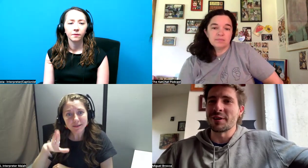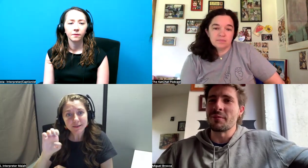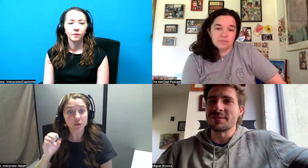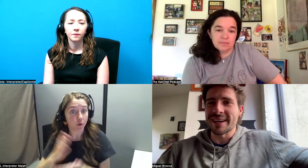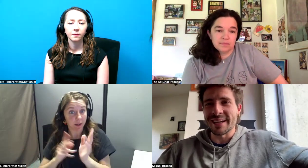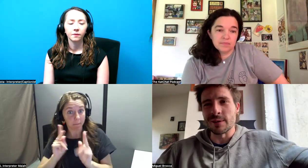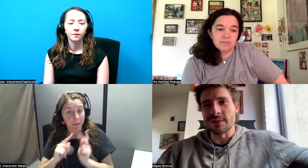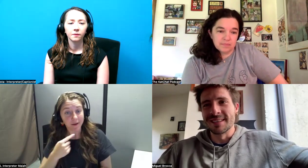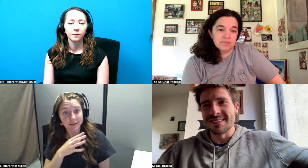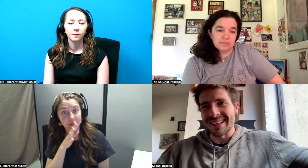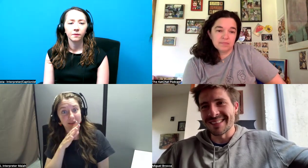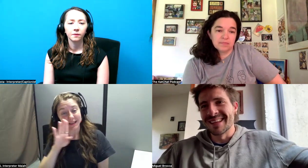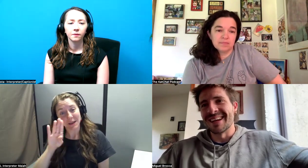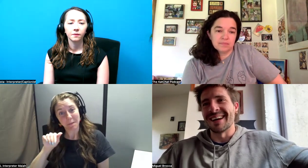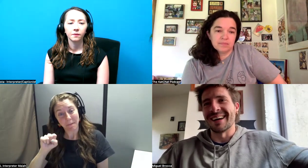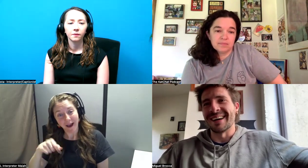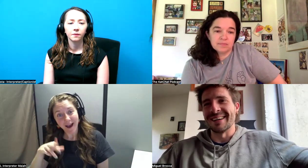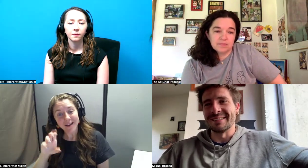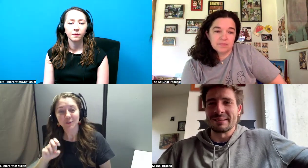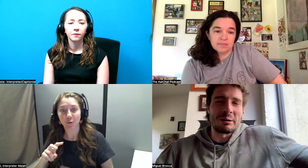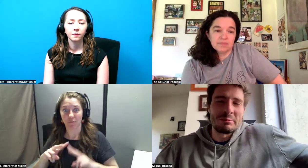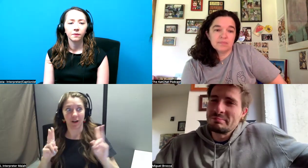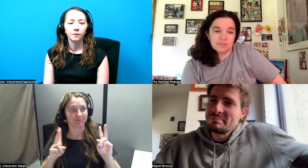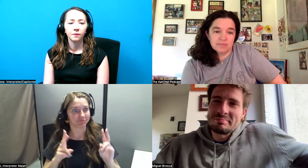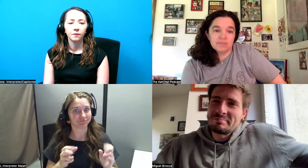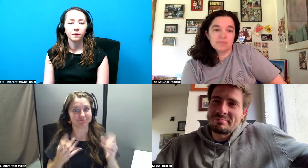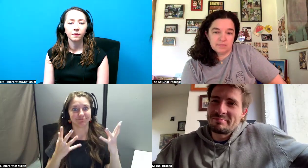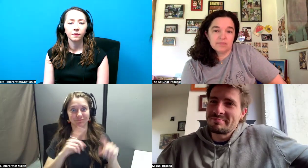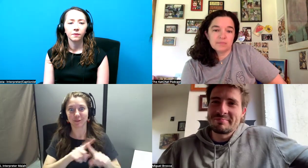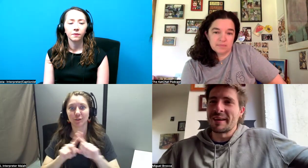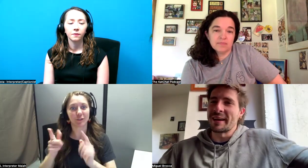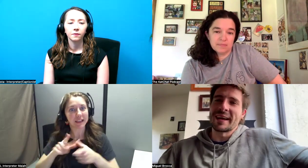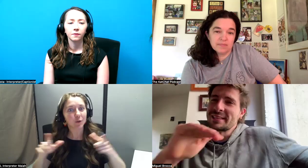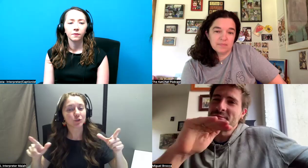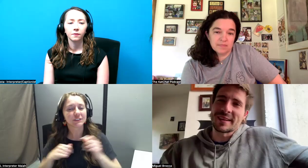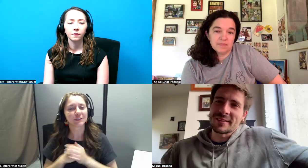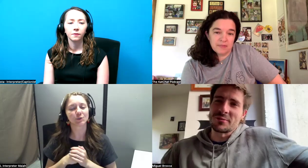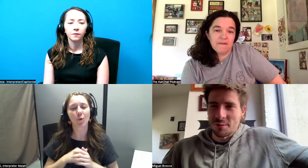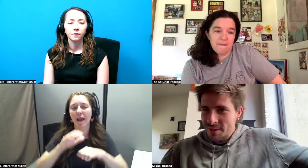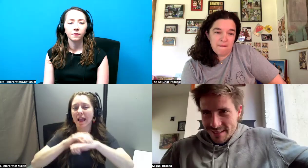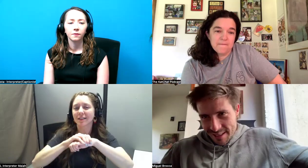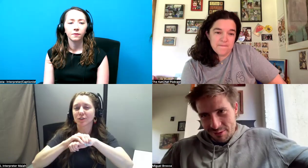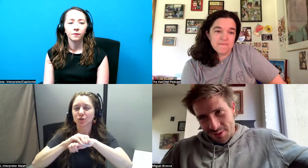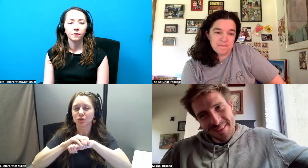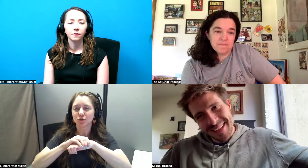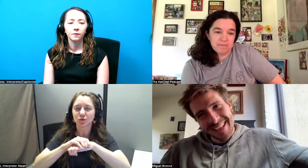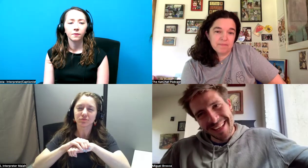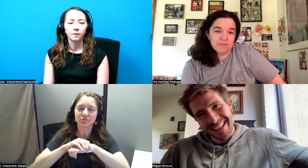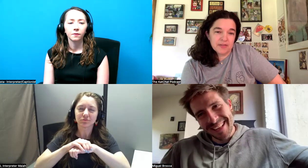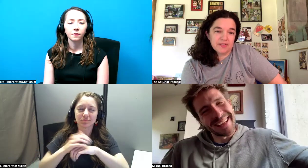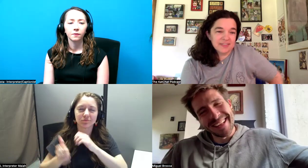a very multilingual set. So English was like the norm in general.